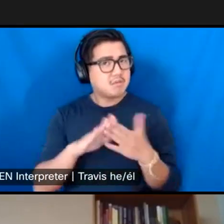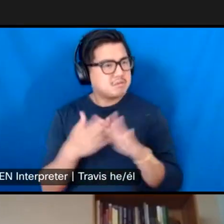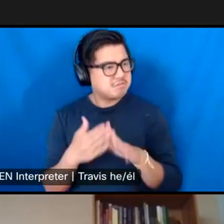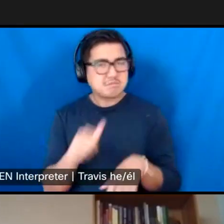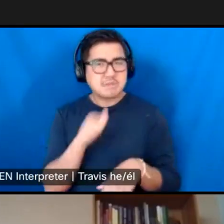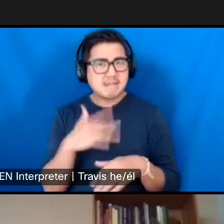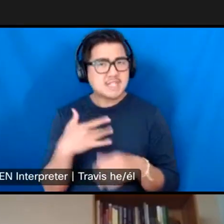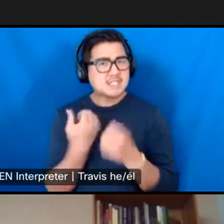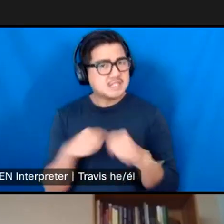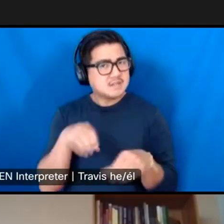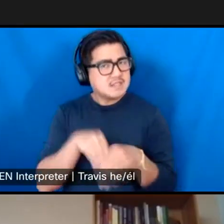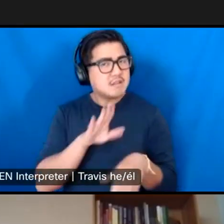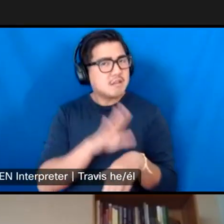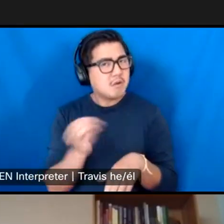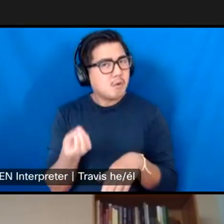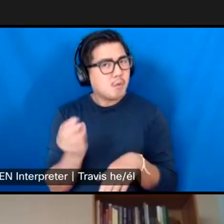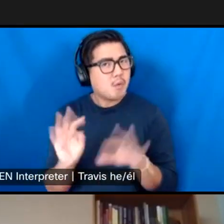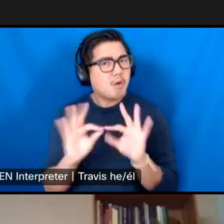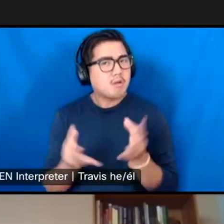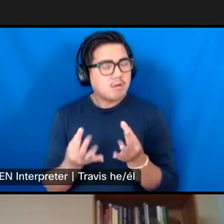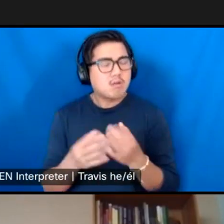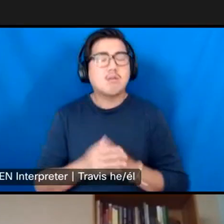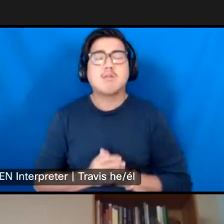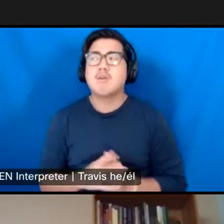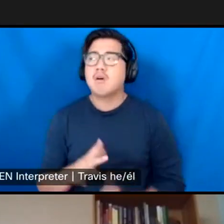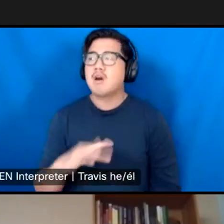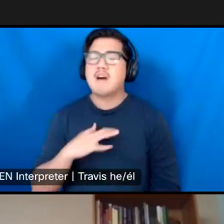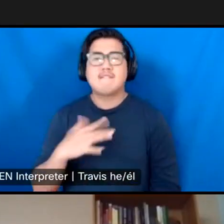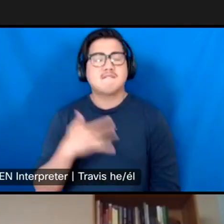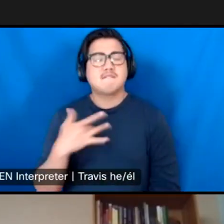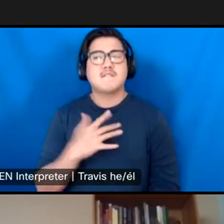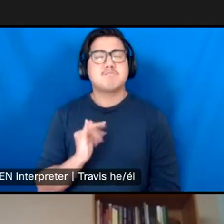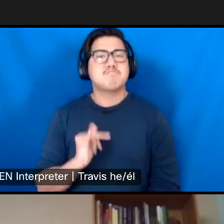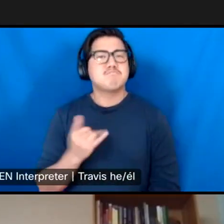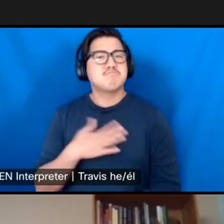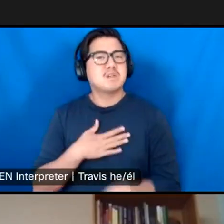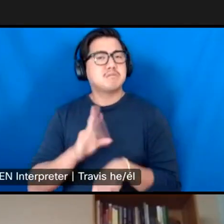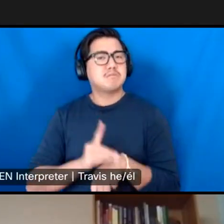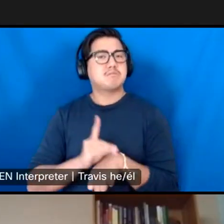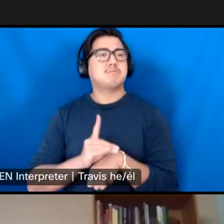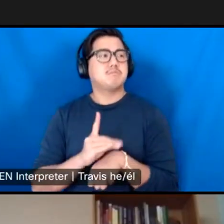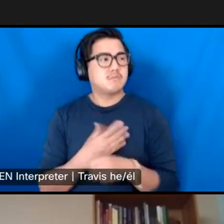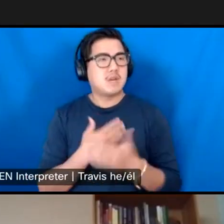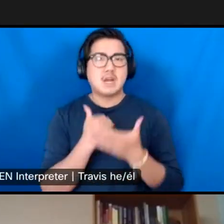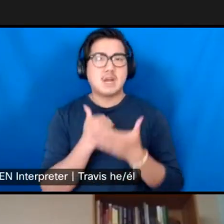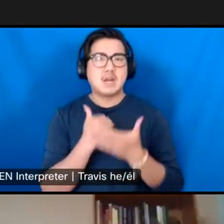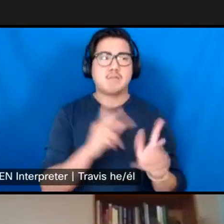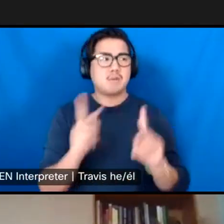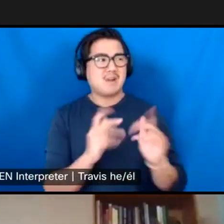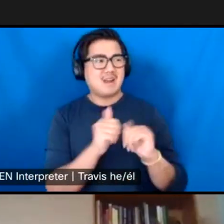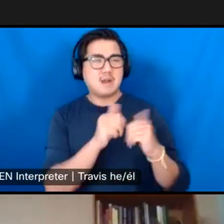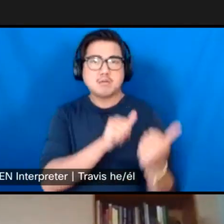a lot of work that I felt called to specifically to help folks address the emotional